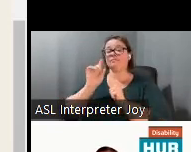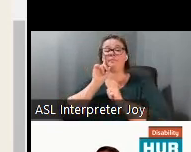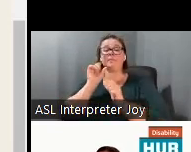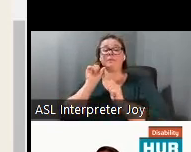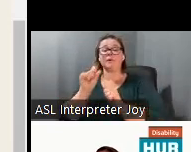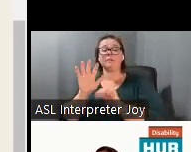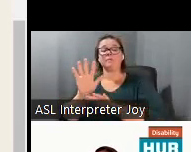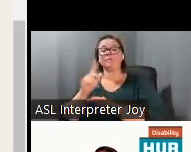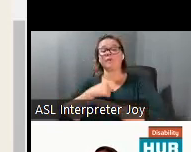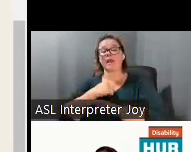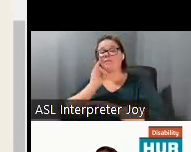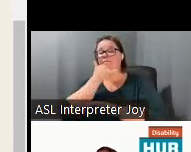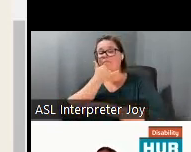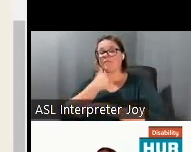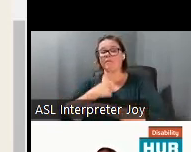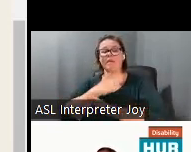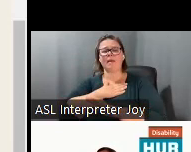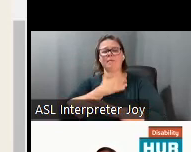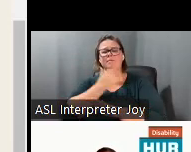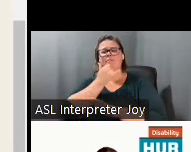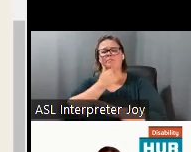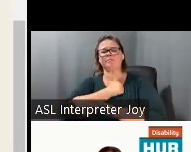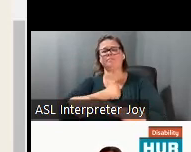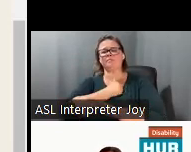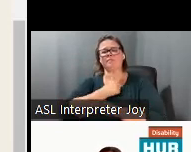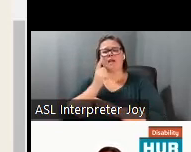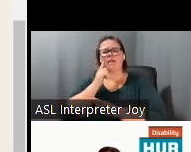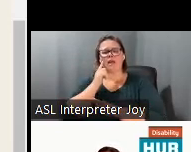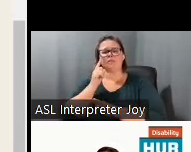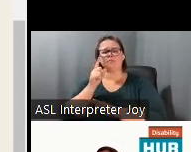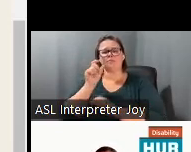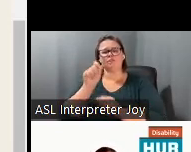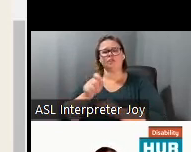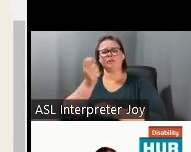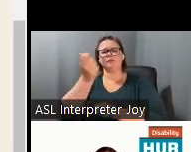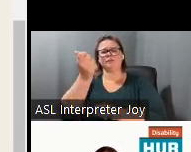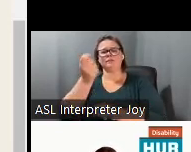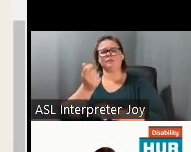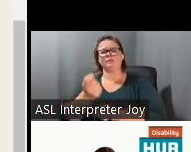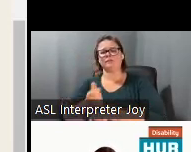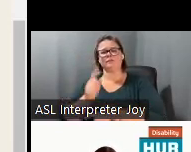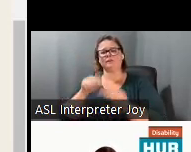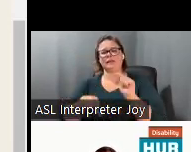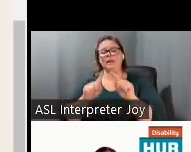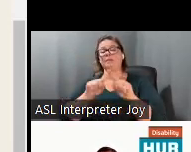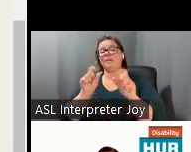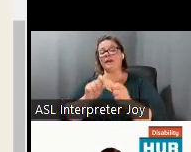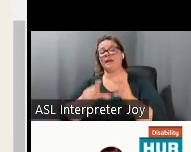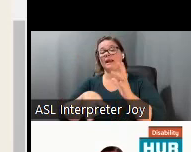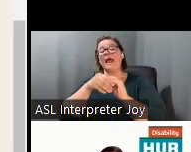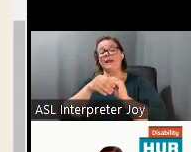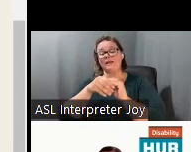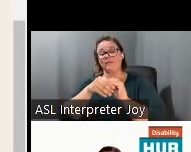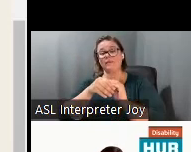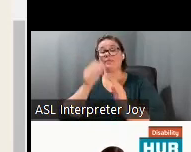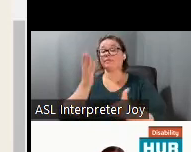I am mistaken. My apologies. I was thinking that we could delete these. I can't delete, but I can add.